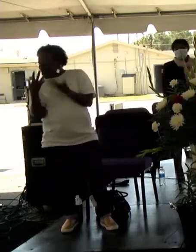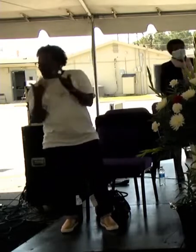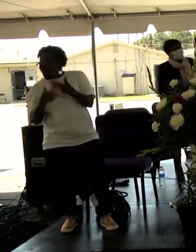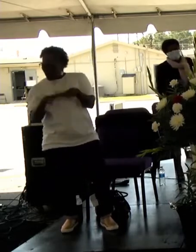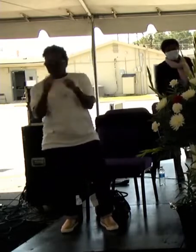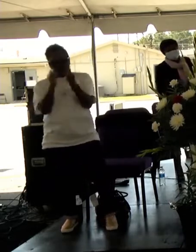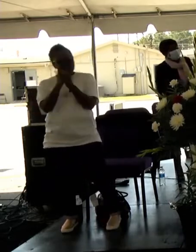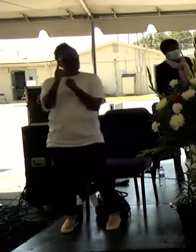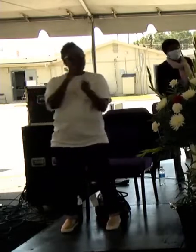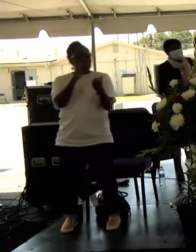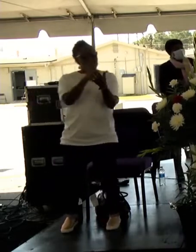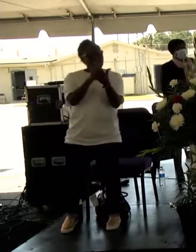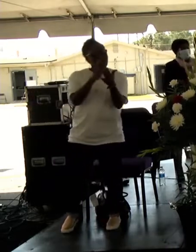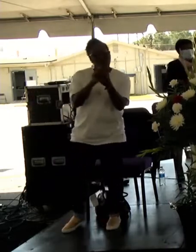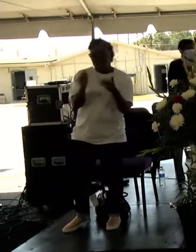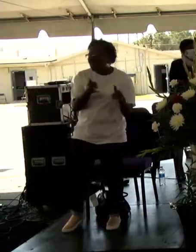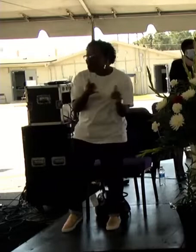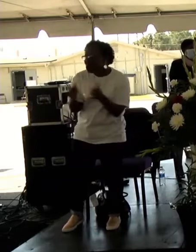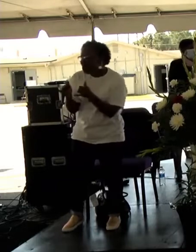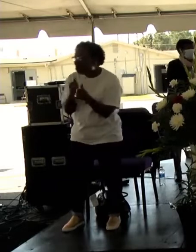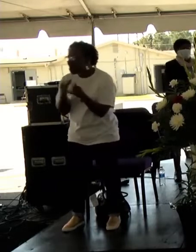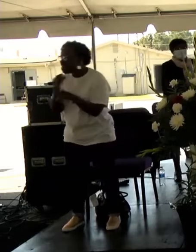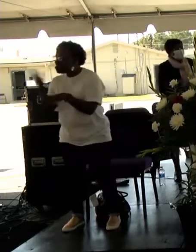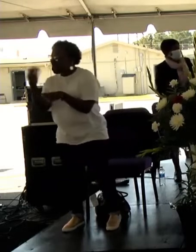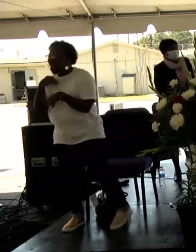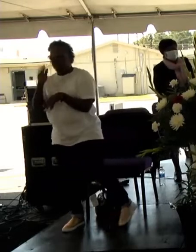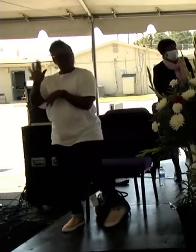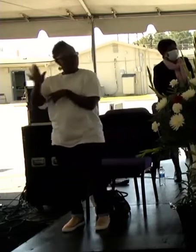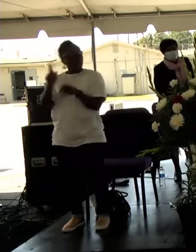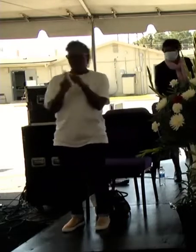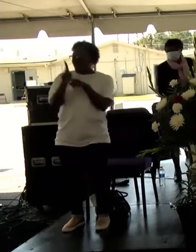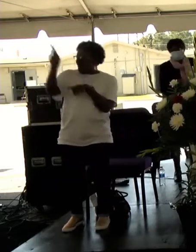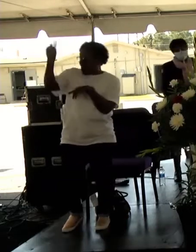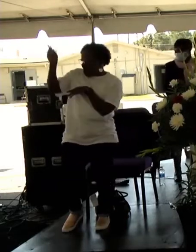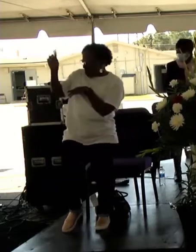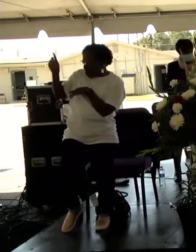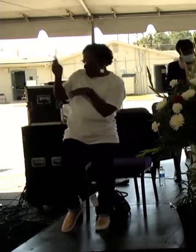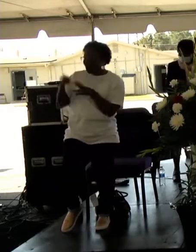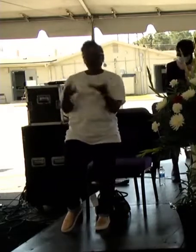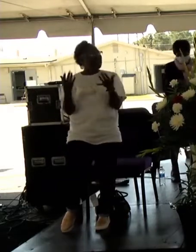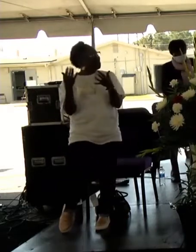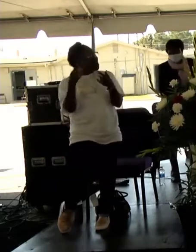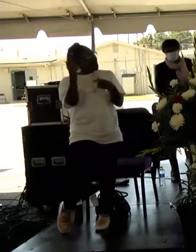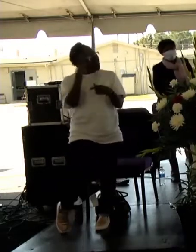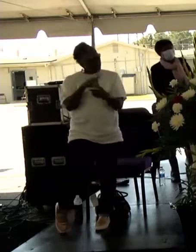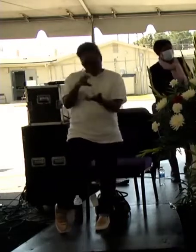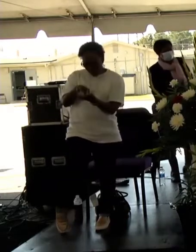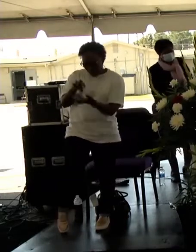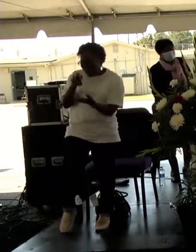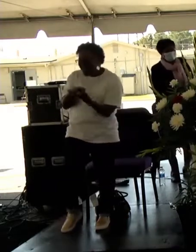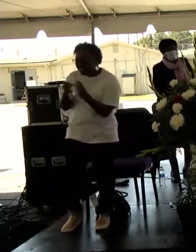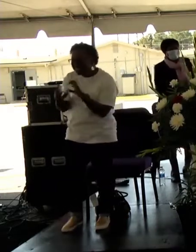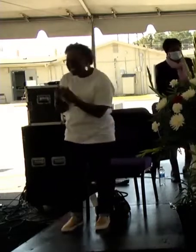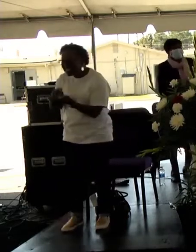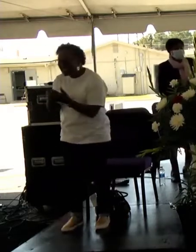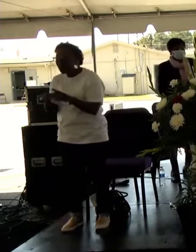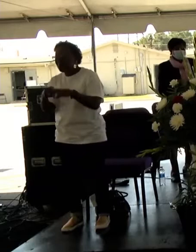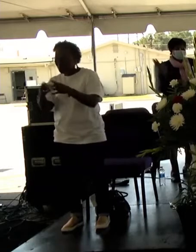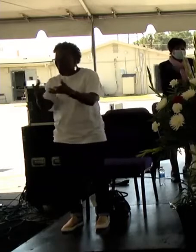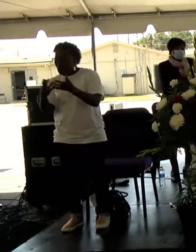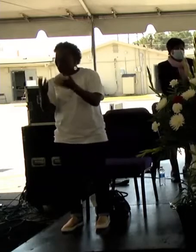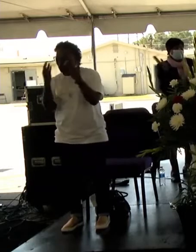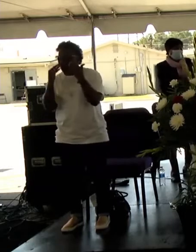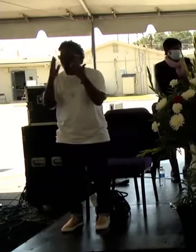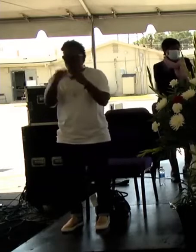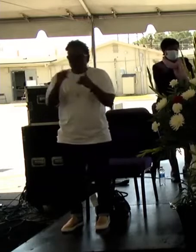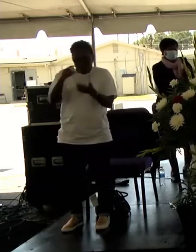out acting like you got tree and carpets and got your finger up waiting for some biscuits to come. But let me tell you something, the resurrection is here. And